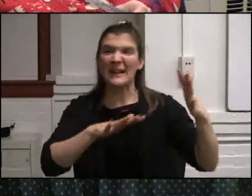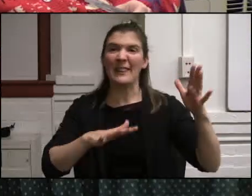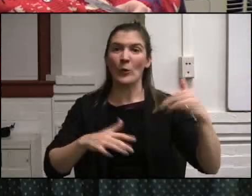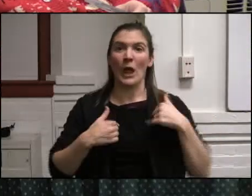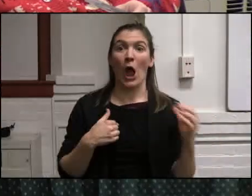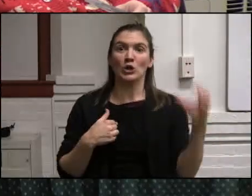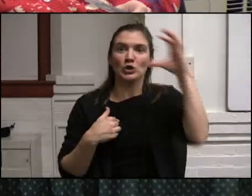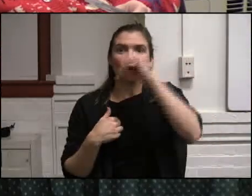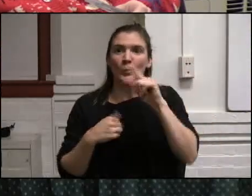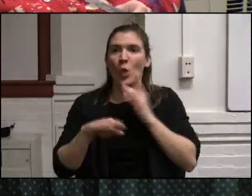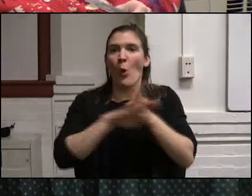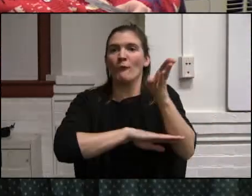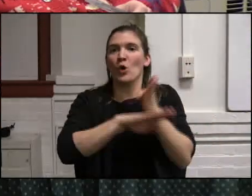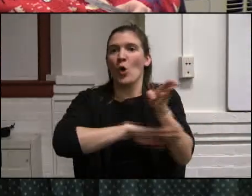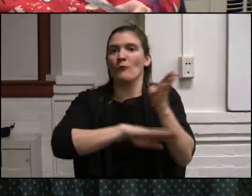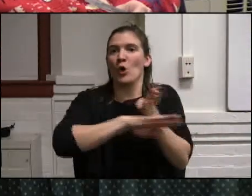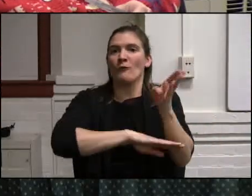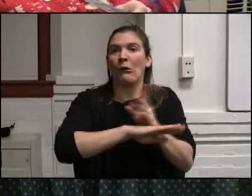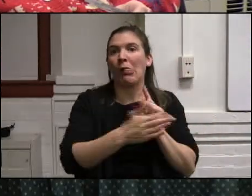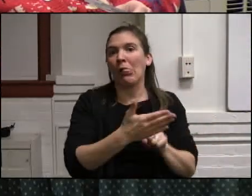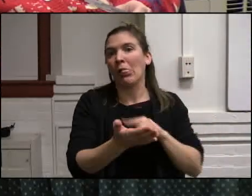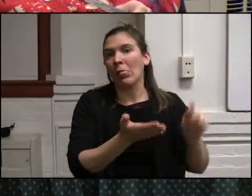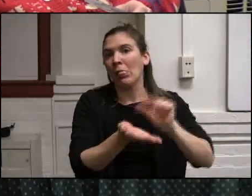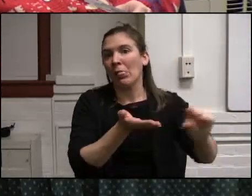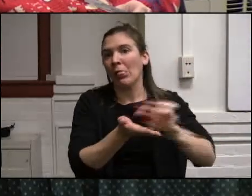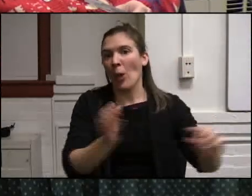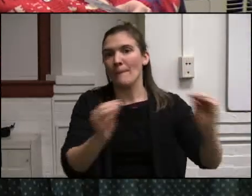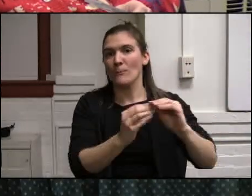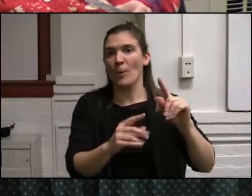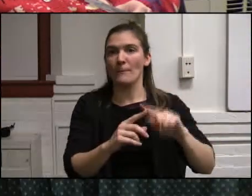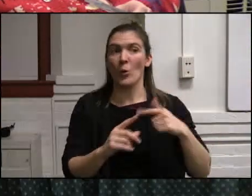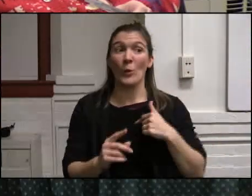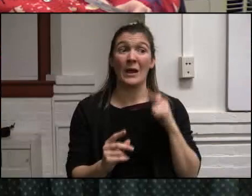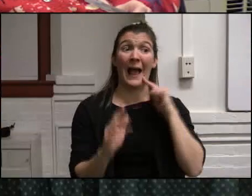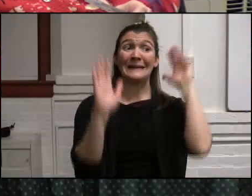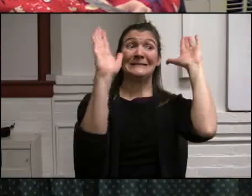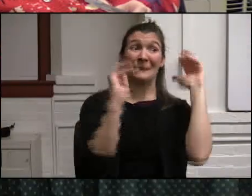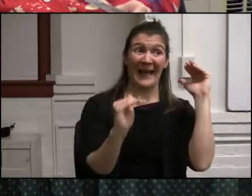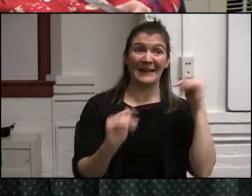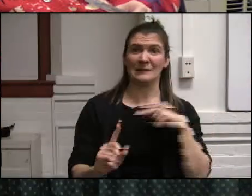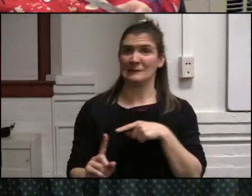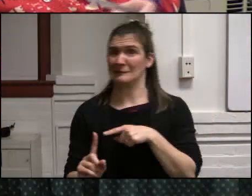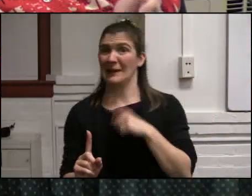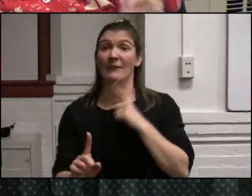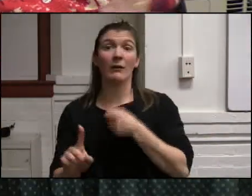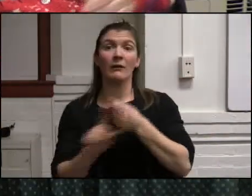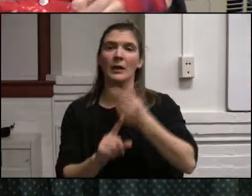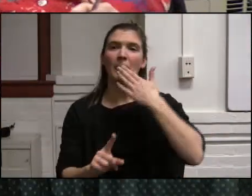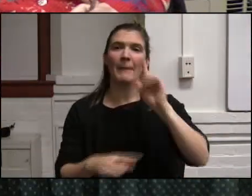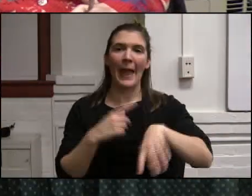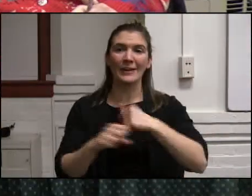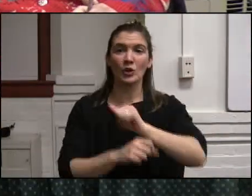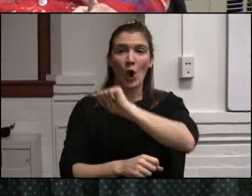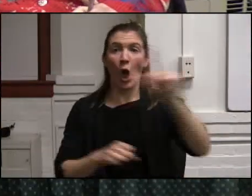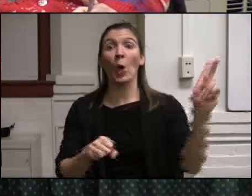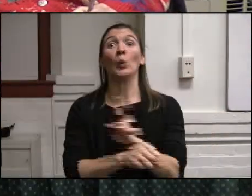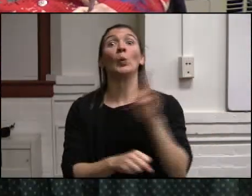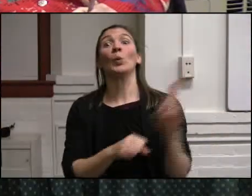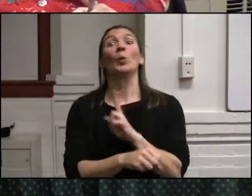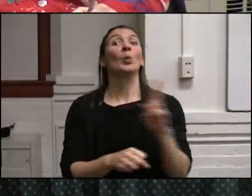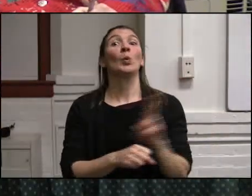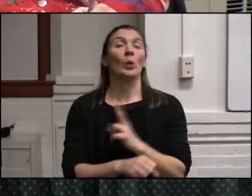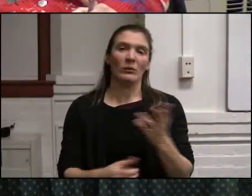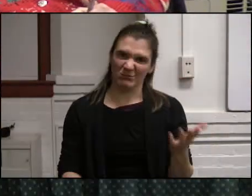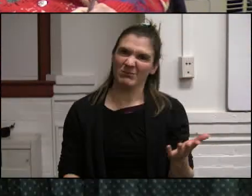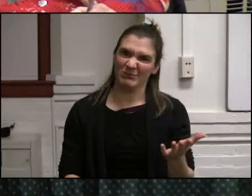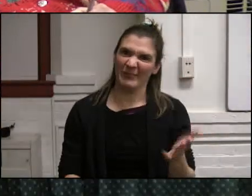by the very nature of actuarial estimates, an average and an expectation, and there could be a bad year where it could have